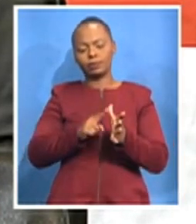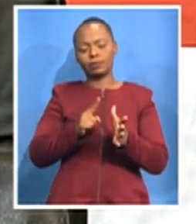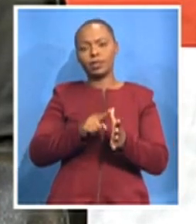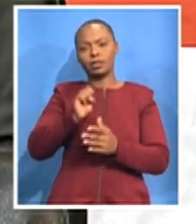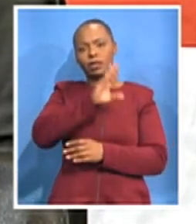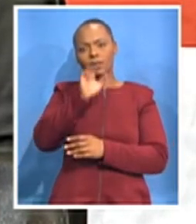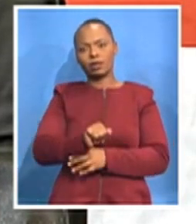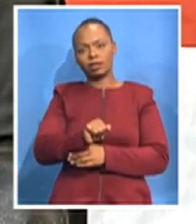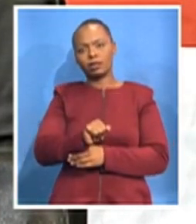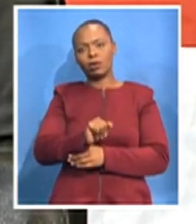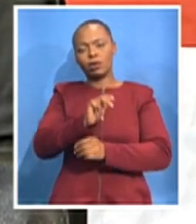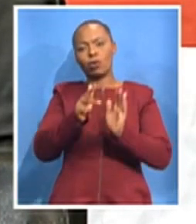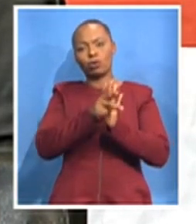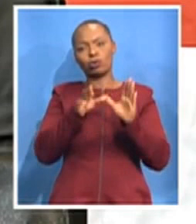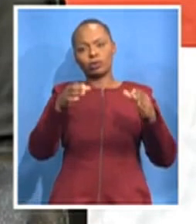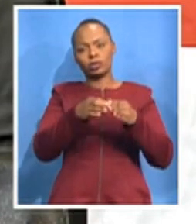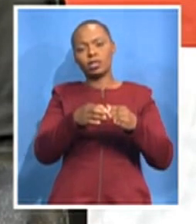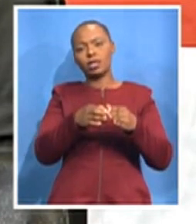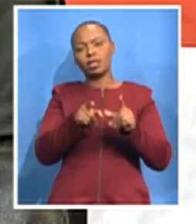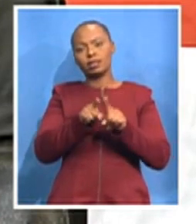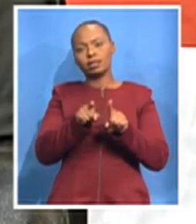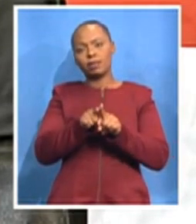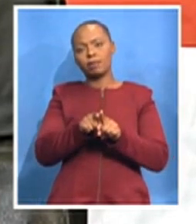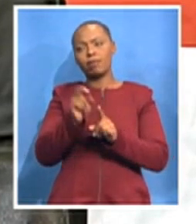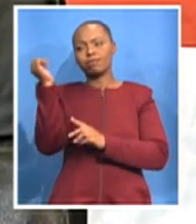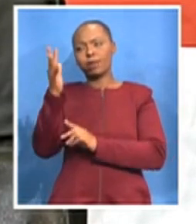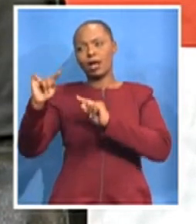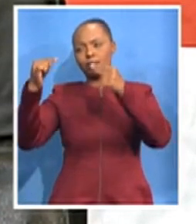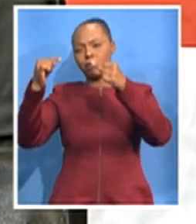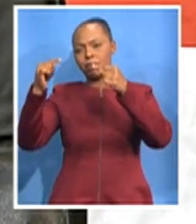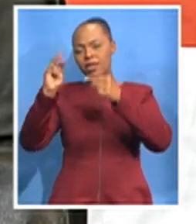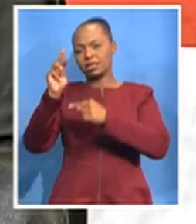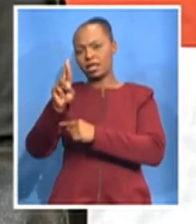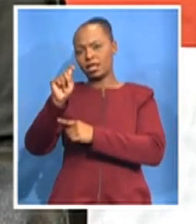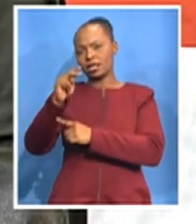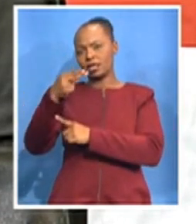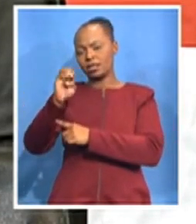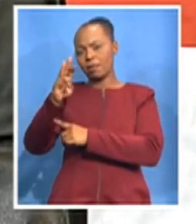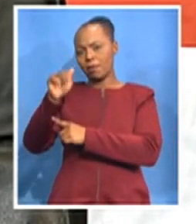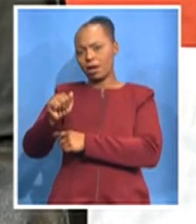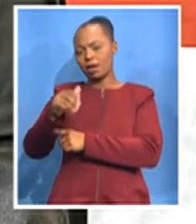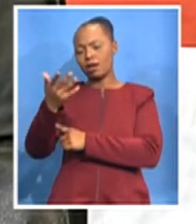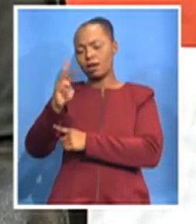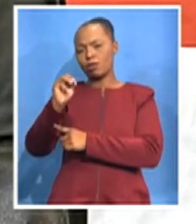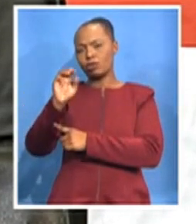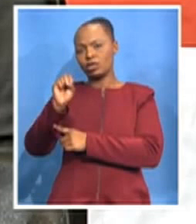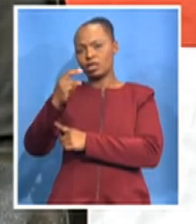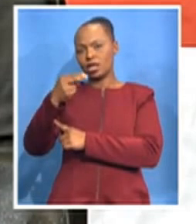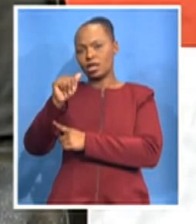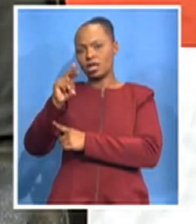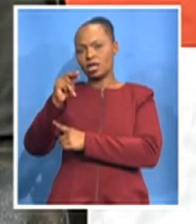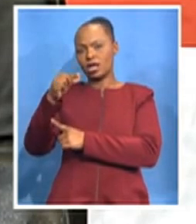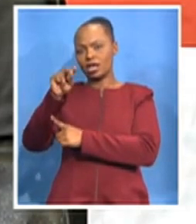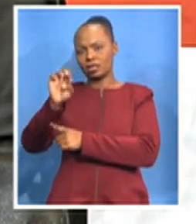by Mr. Themba Ntshangase in a complaint lodged on the 5th